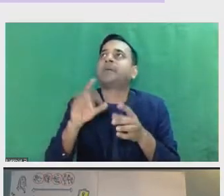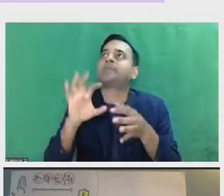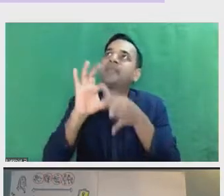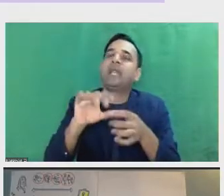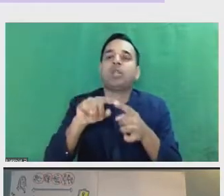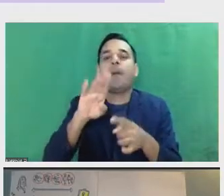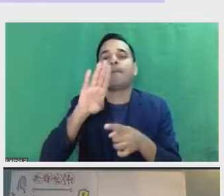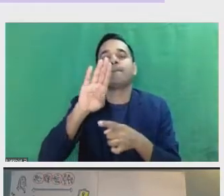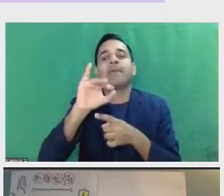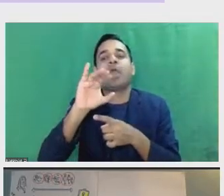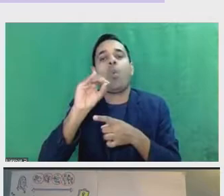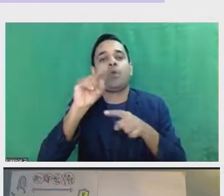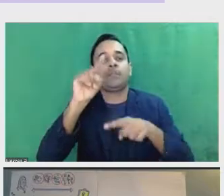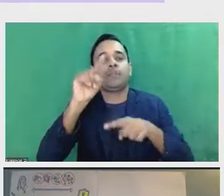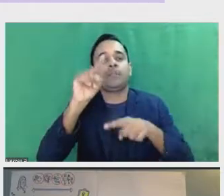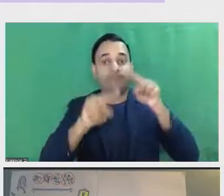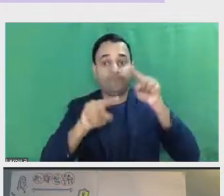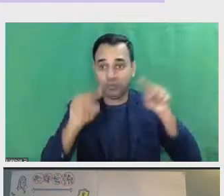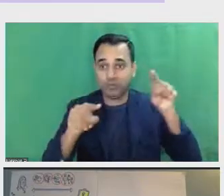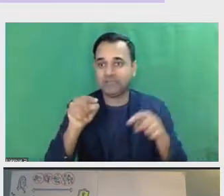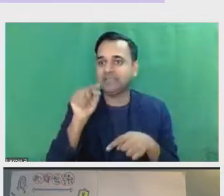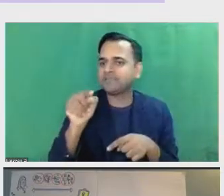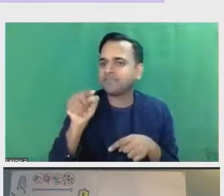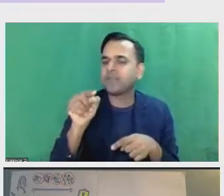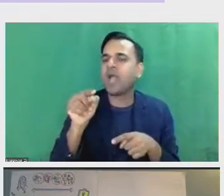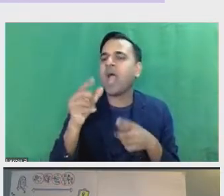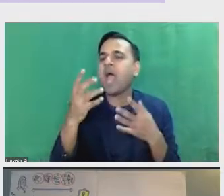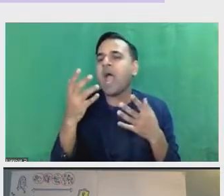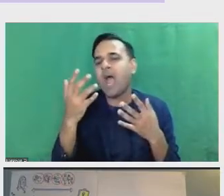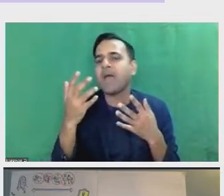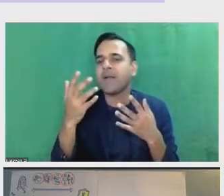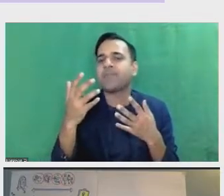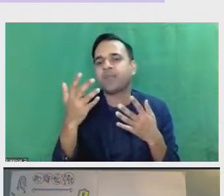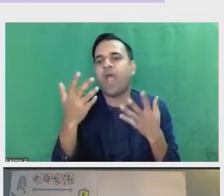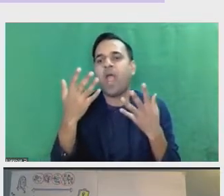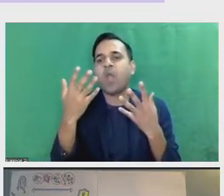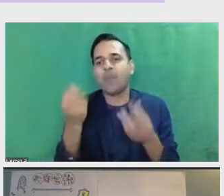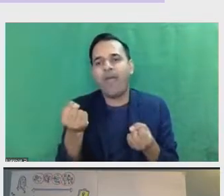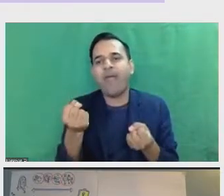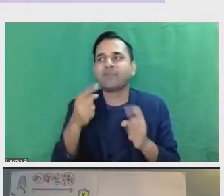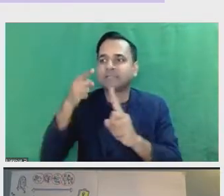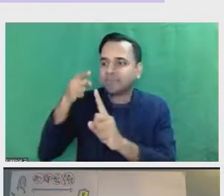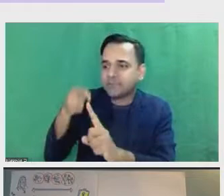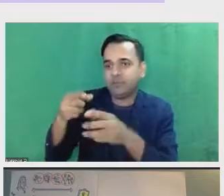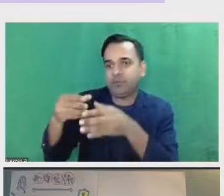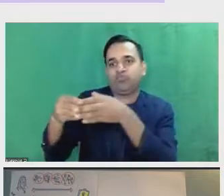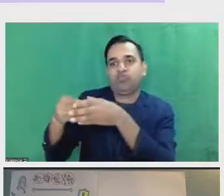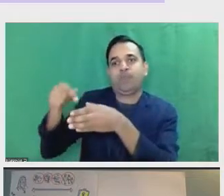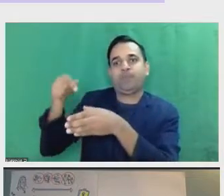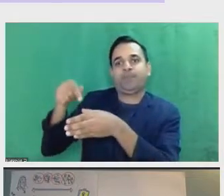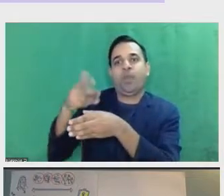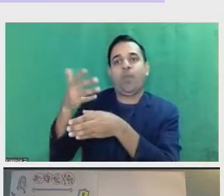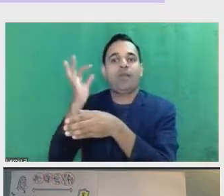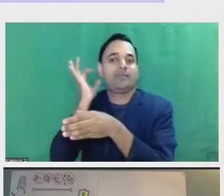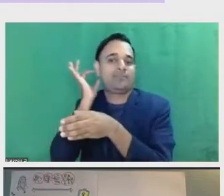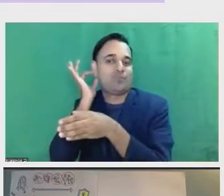biodiversity. It is vital that we implement policies and that we invest